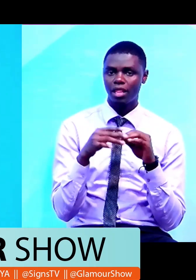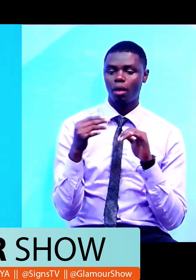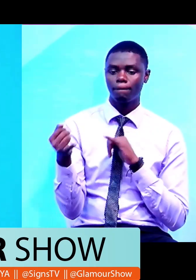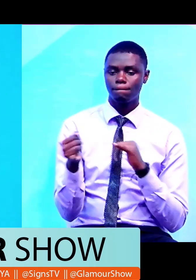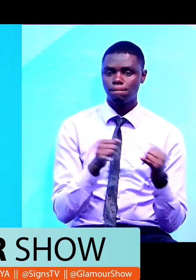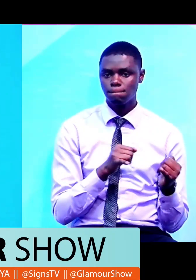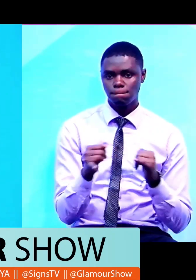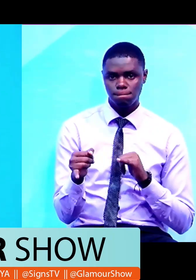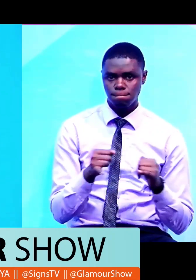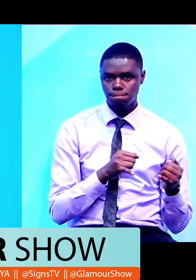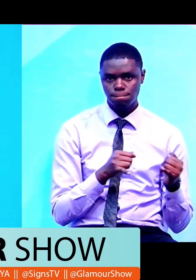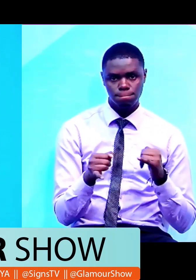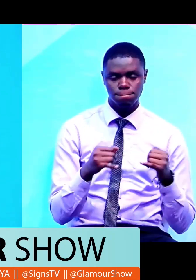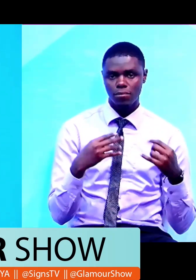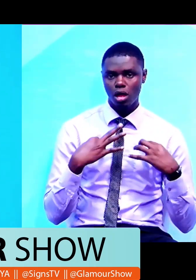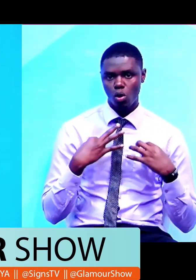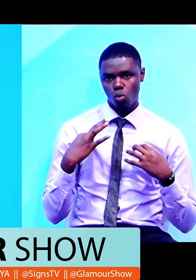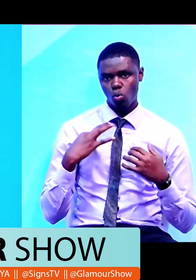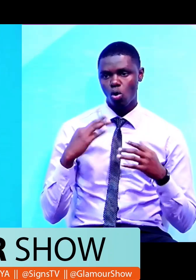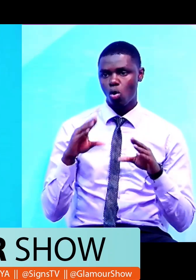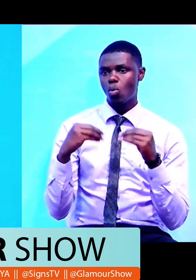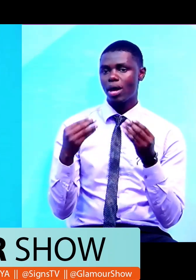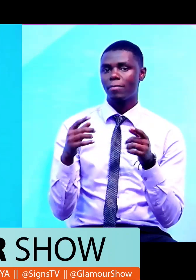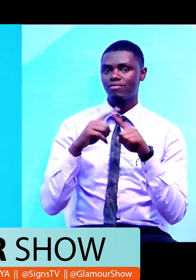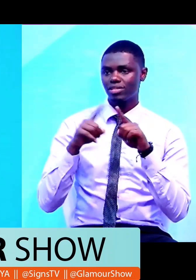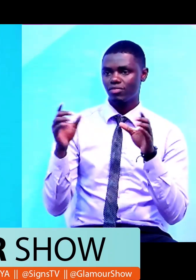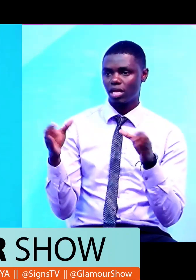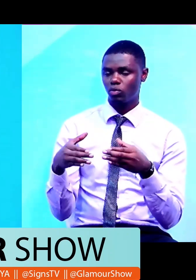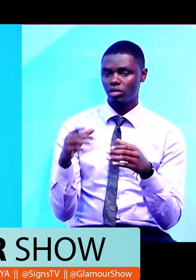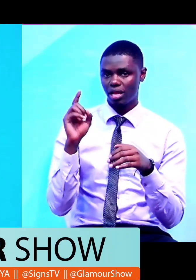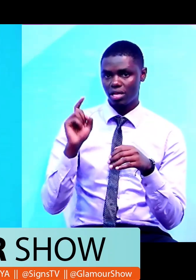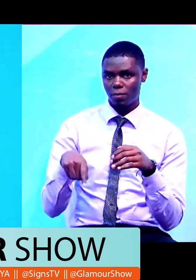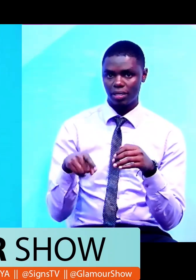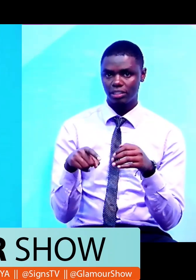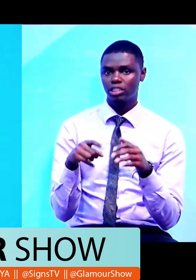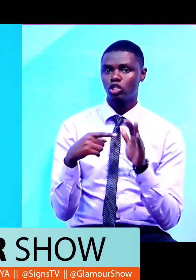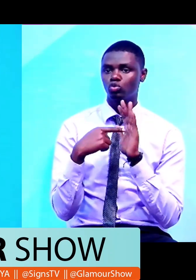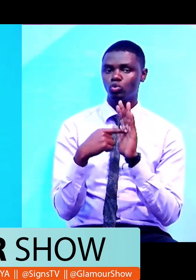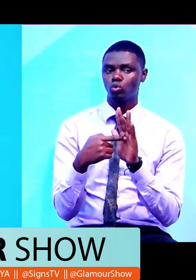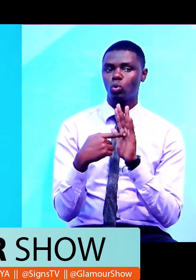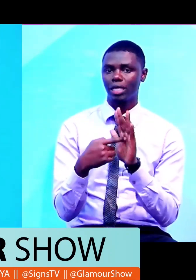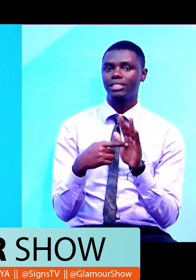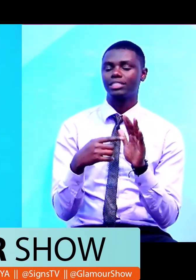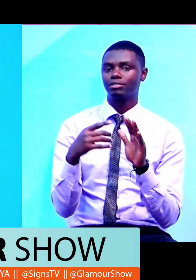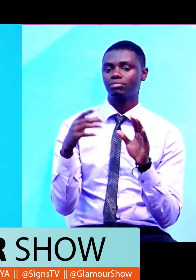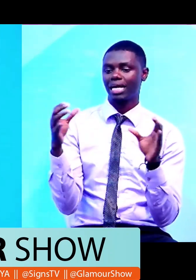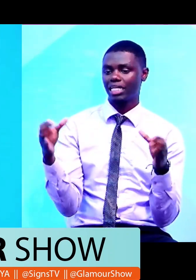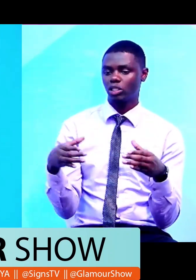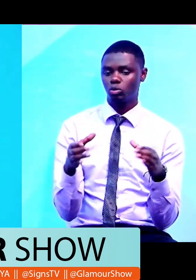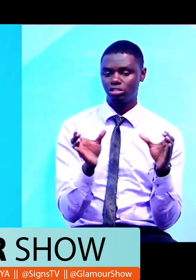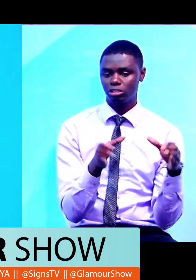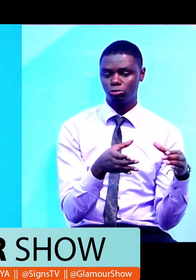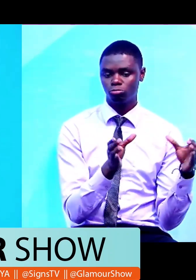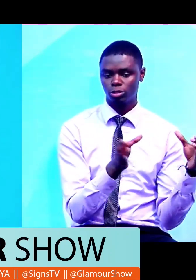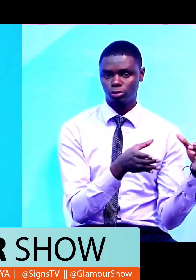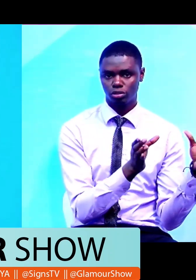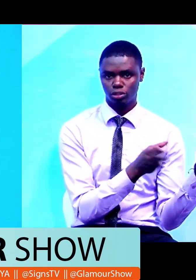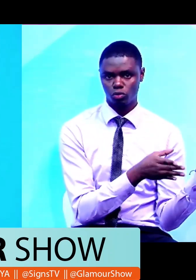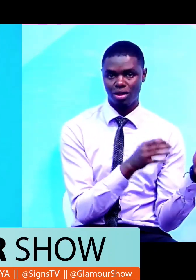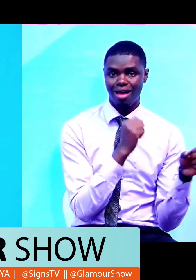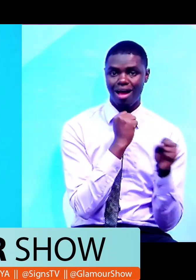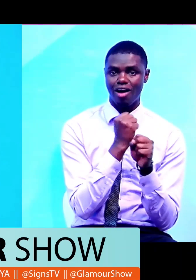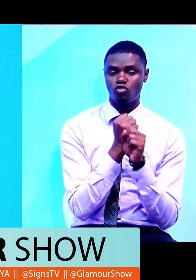pageant outfits, because we're given different categories and we have to showcase each category. And I have worked